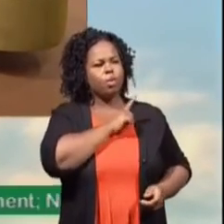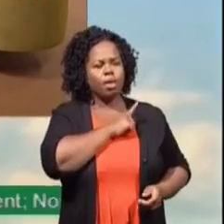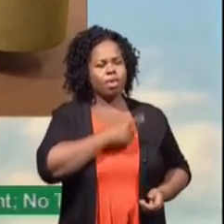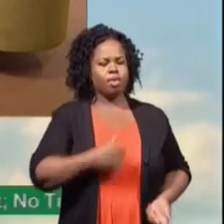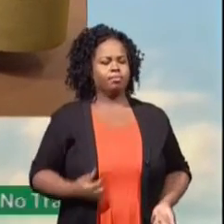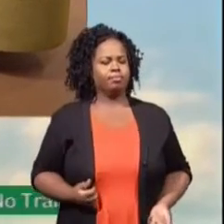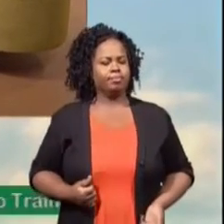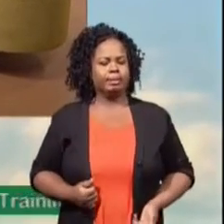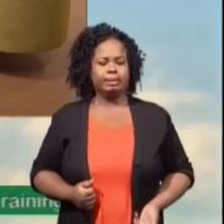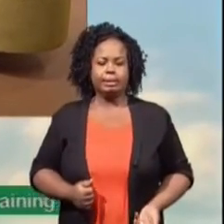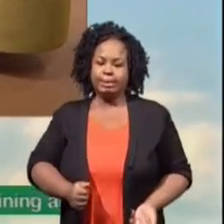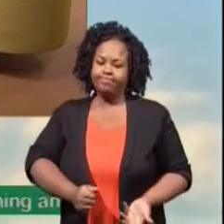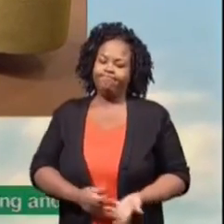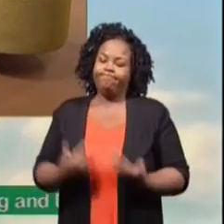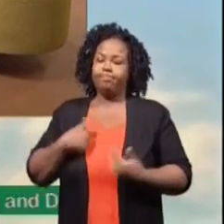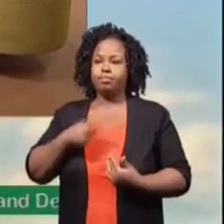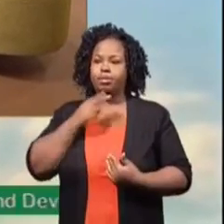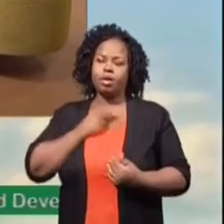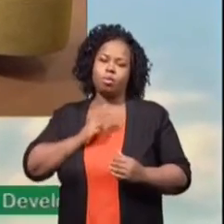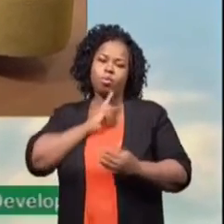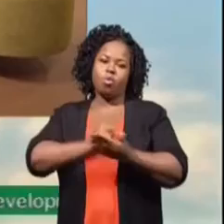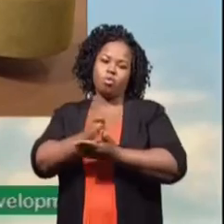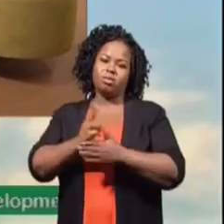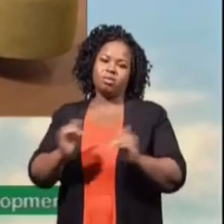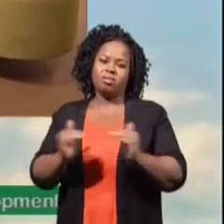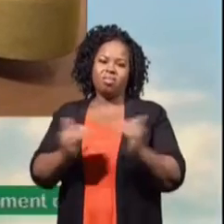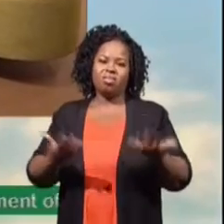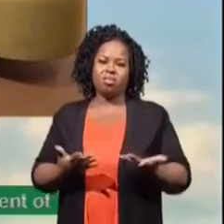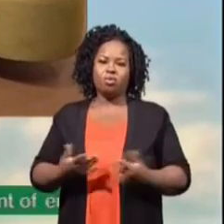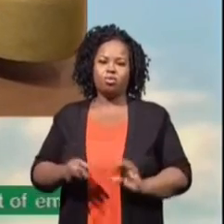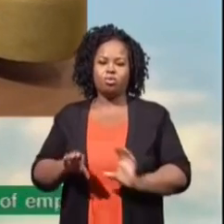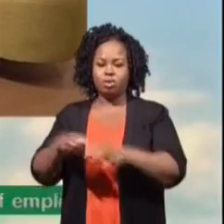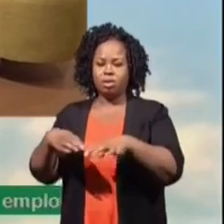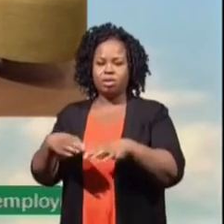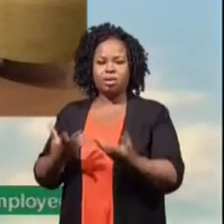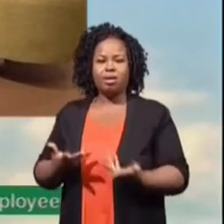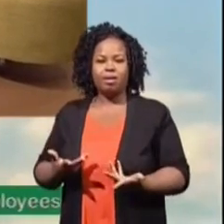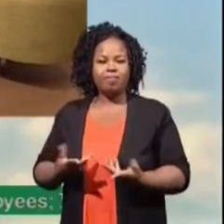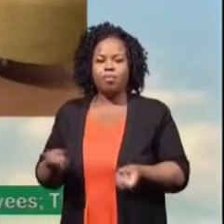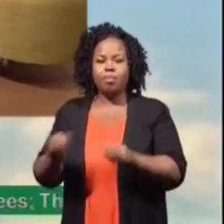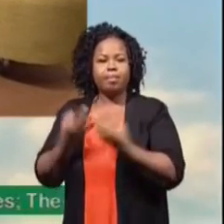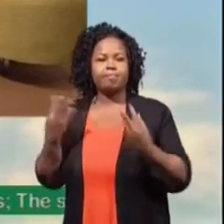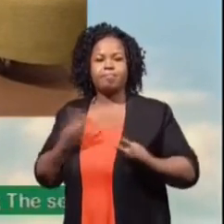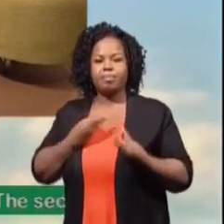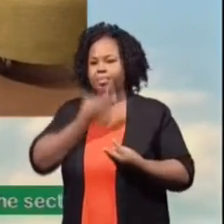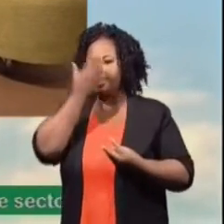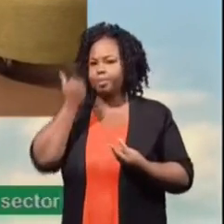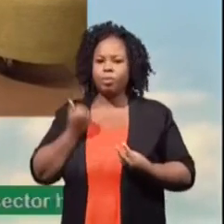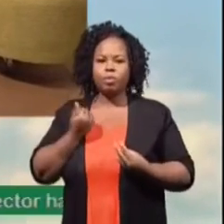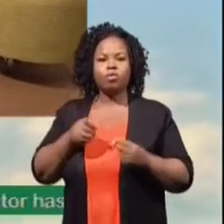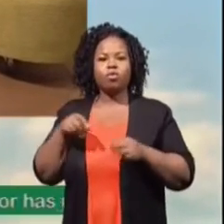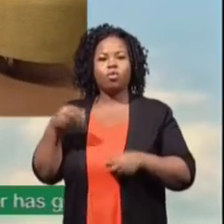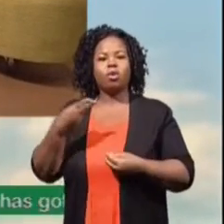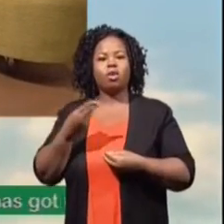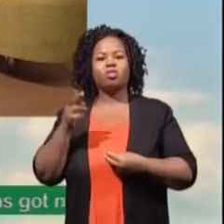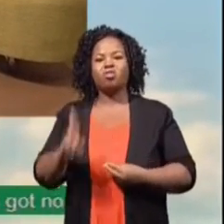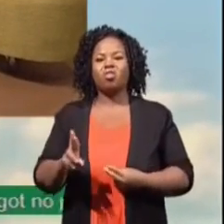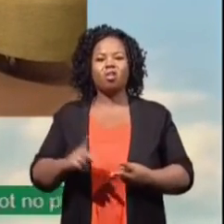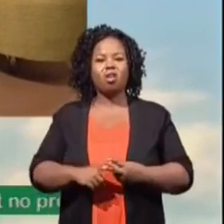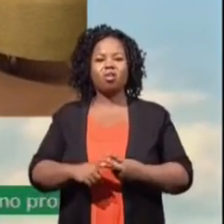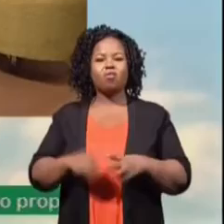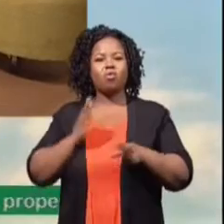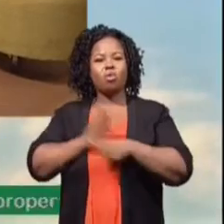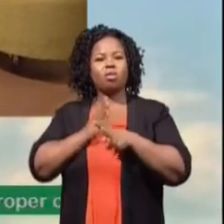ngizoba fair and honest this sector it's very illiterate kusho ukuthi ulwazi oliningi in terms of human resource and labor relations